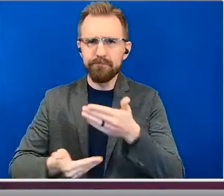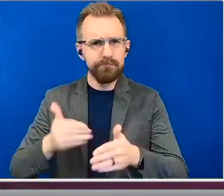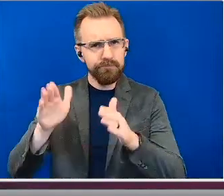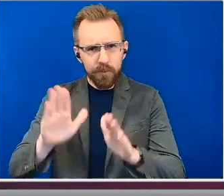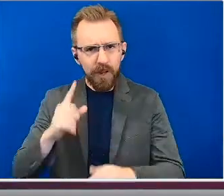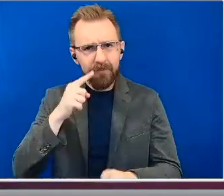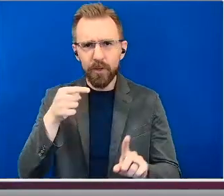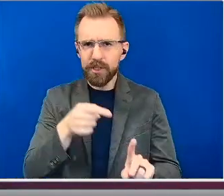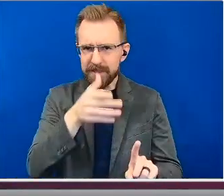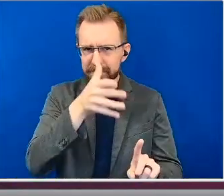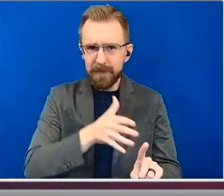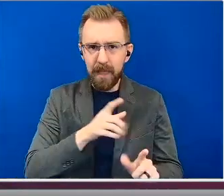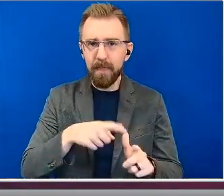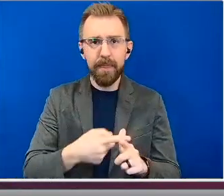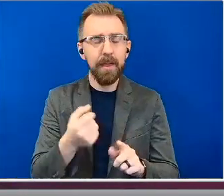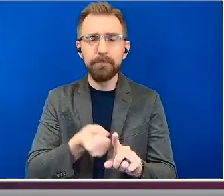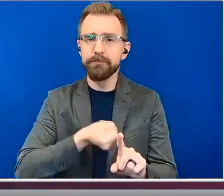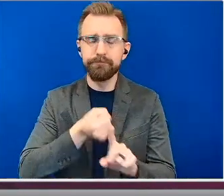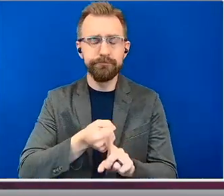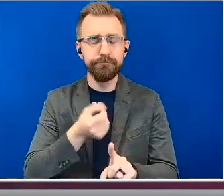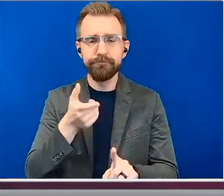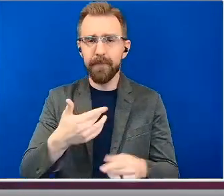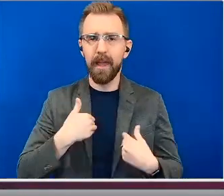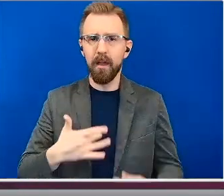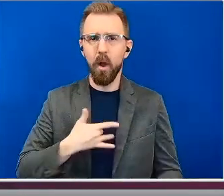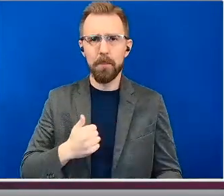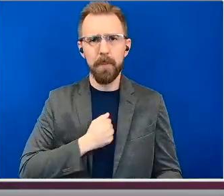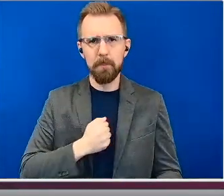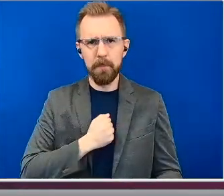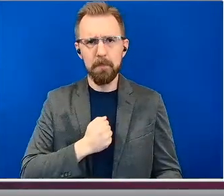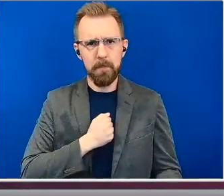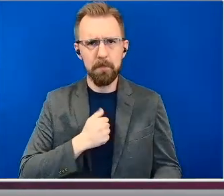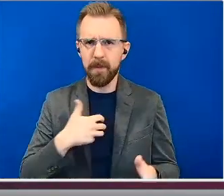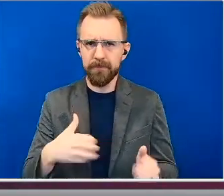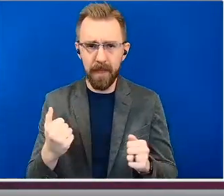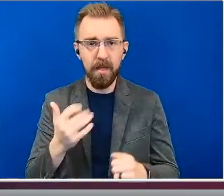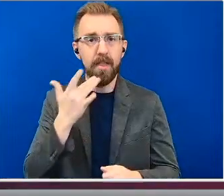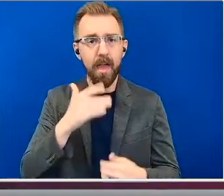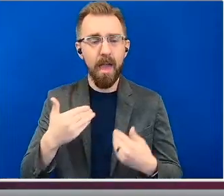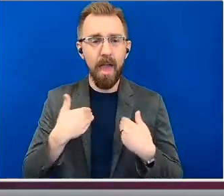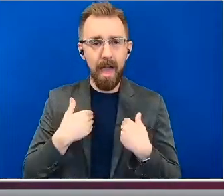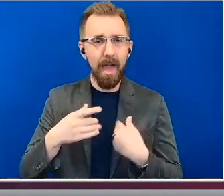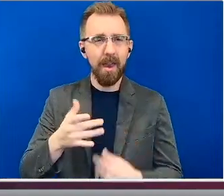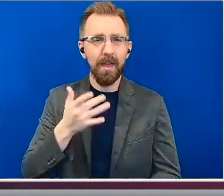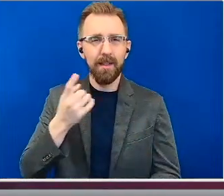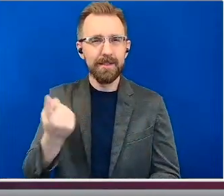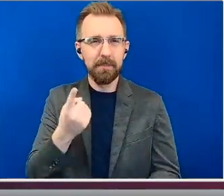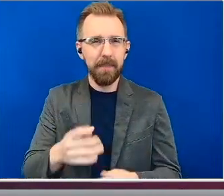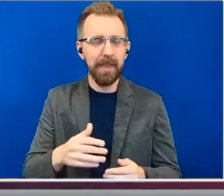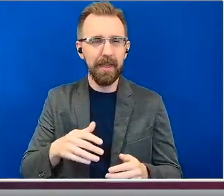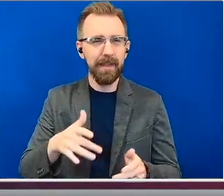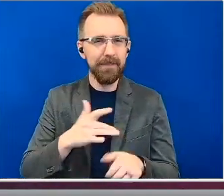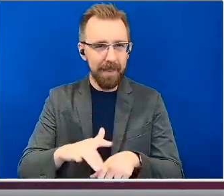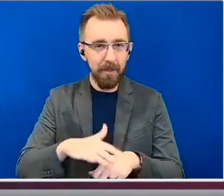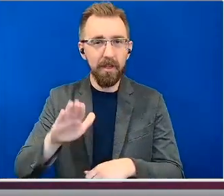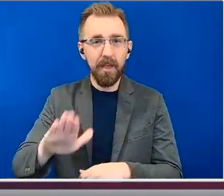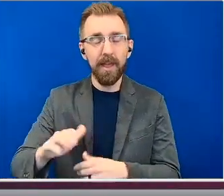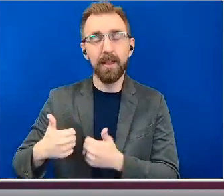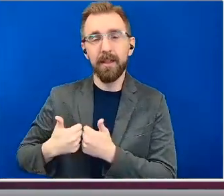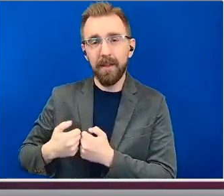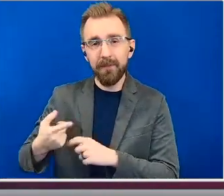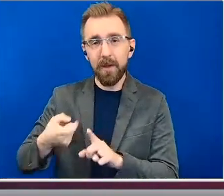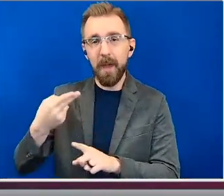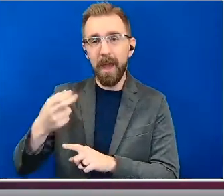he was hit with a racing heart. Luckily, he had an ace up his sleeve, his high school sweetheart and her connection to a